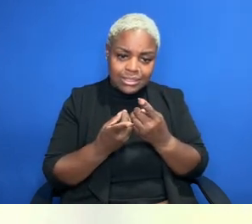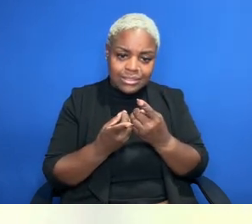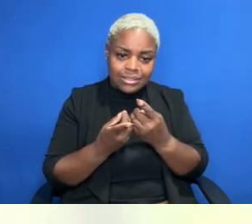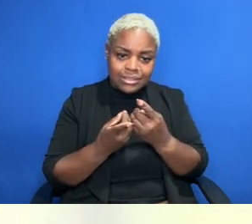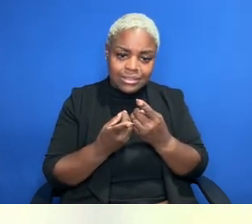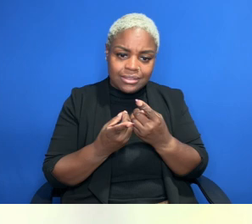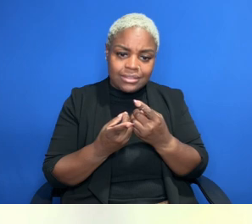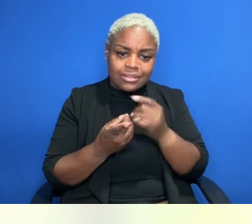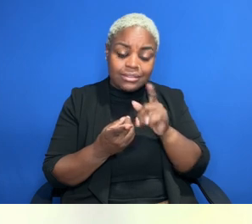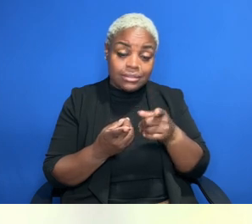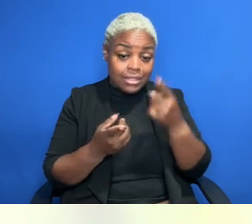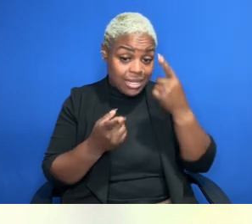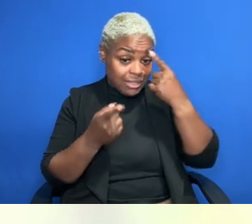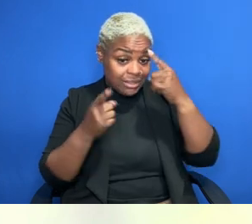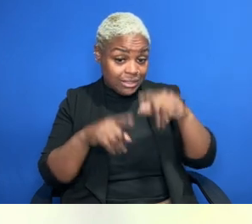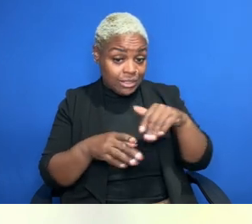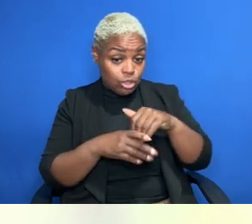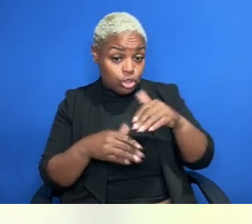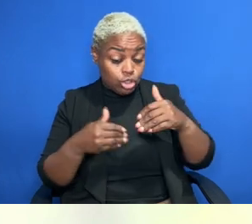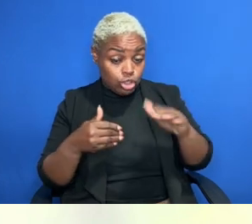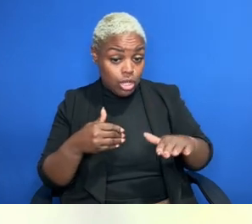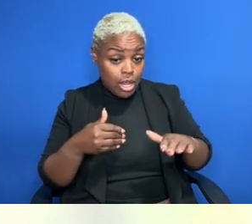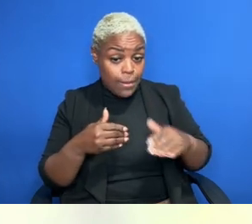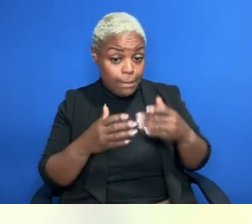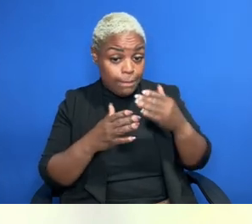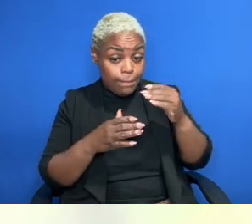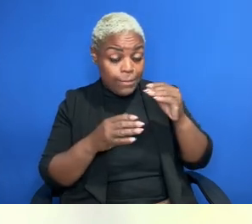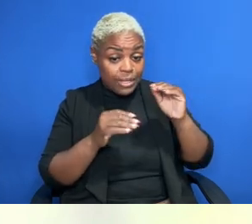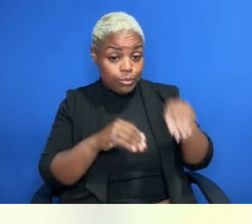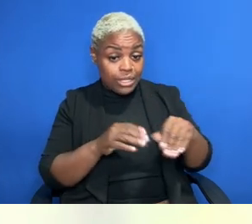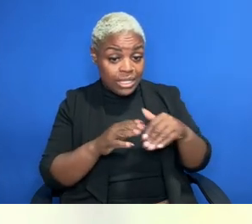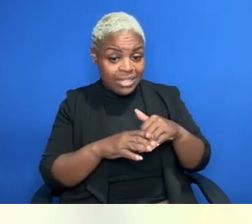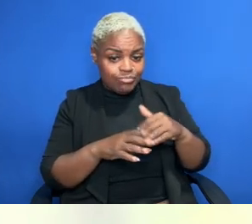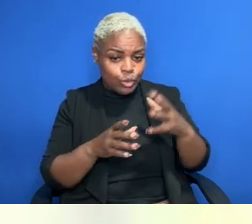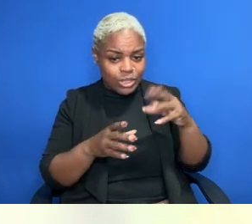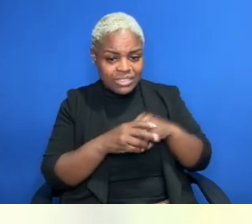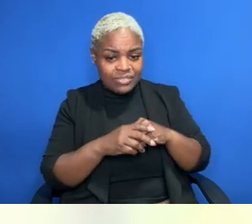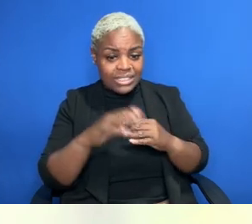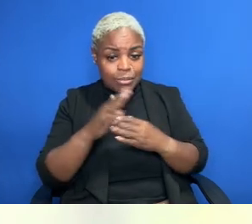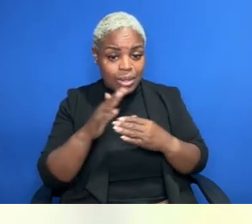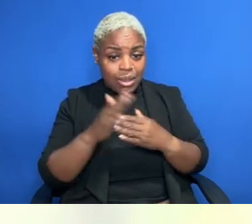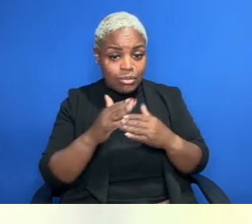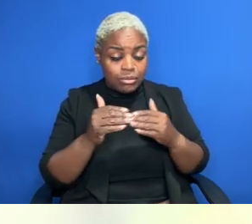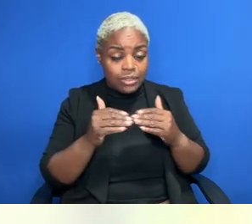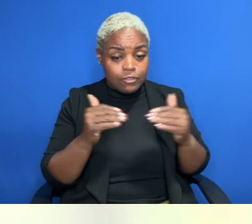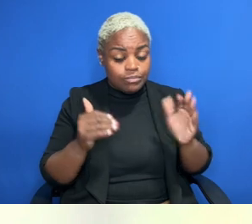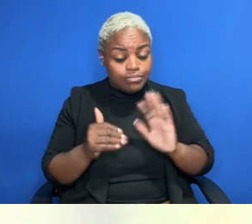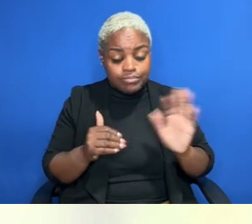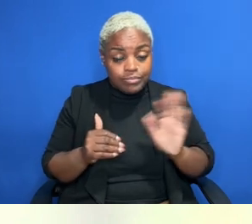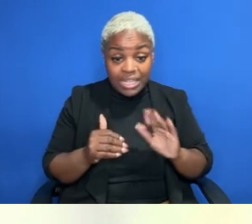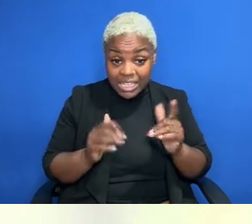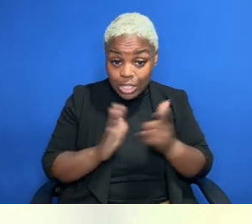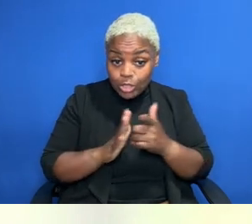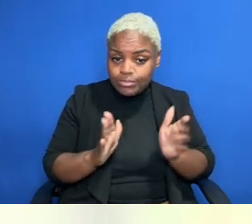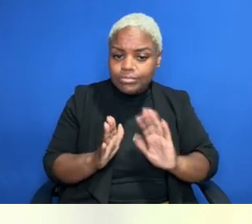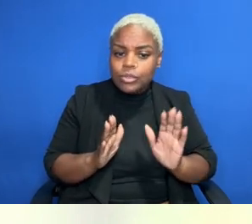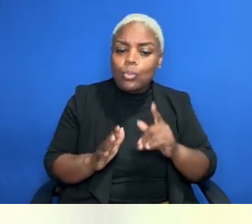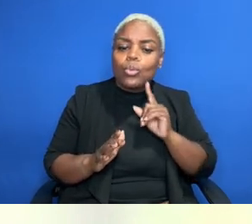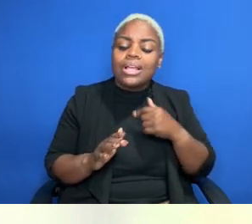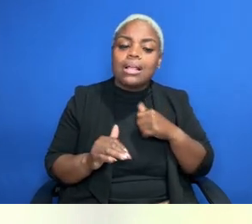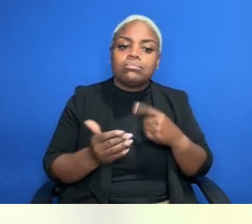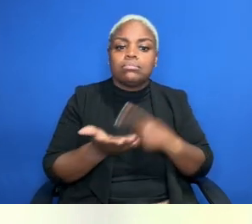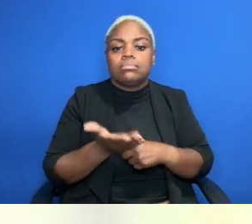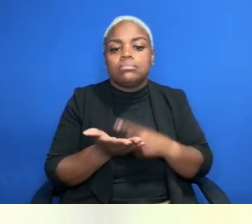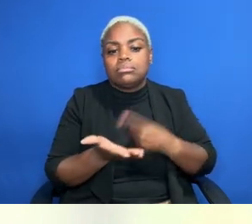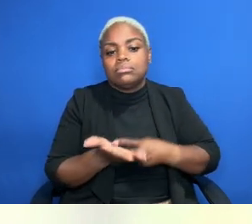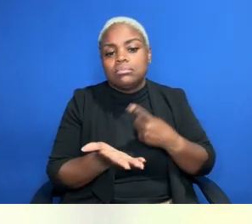you tell the school district you will not consent to your child being put in an exclusionary timeout. Is it legal? Well,